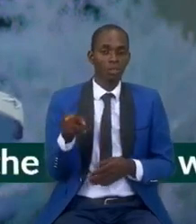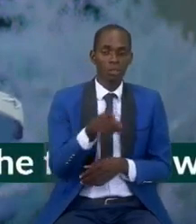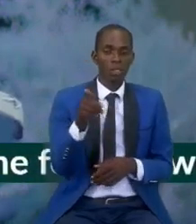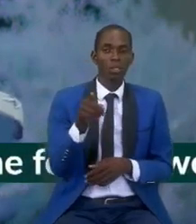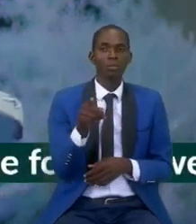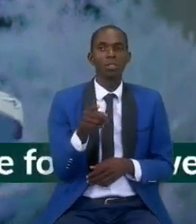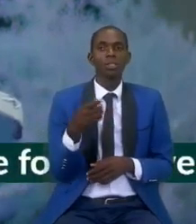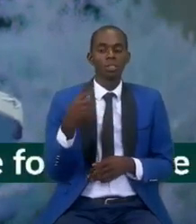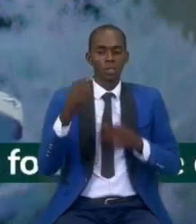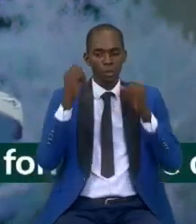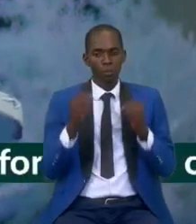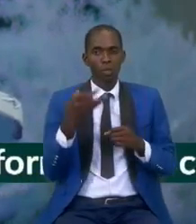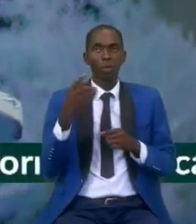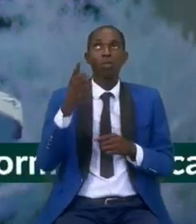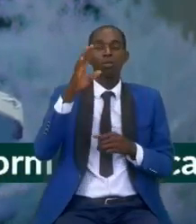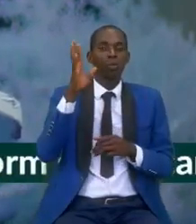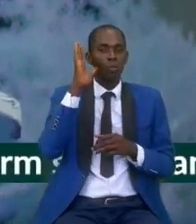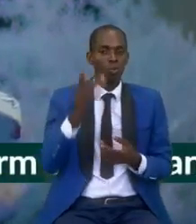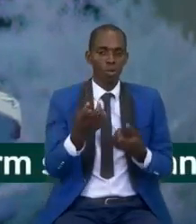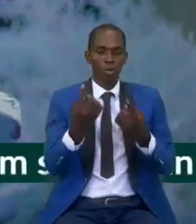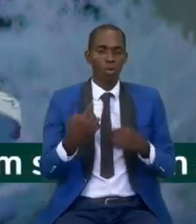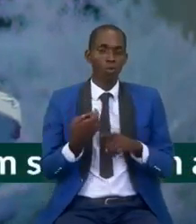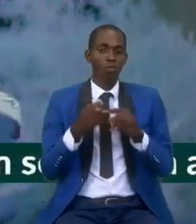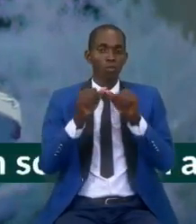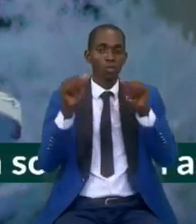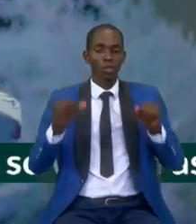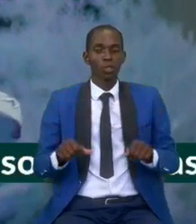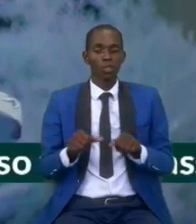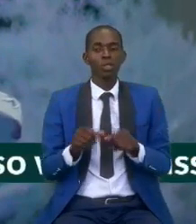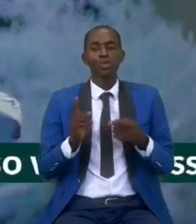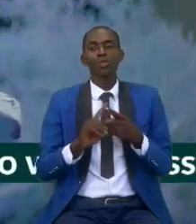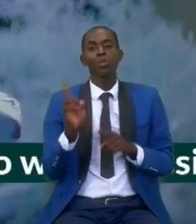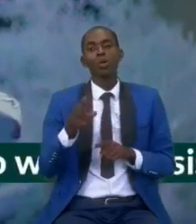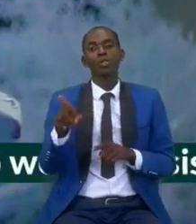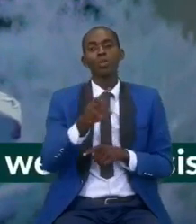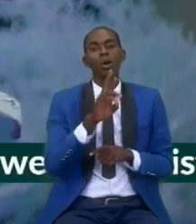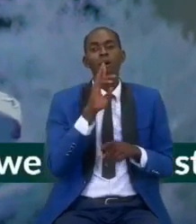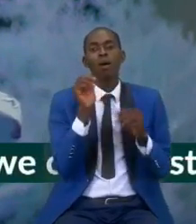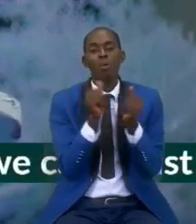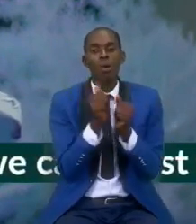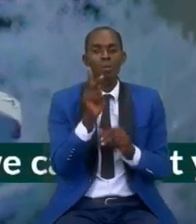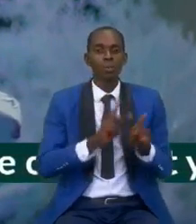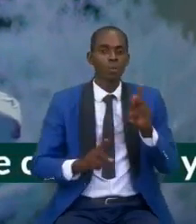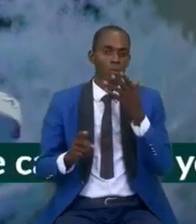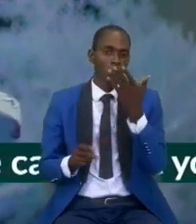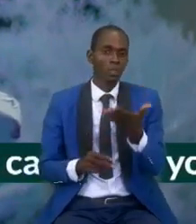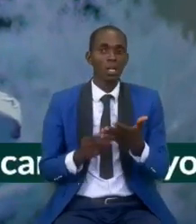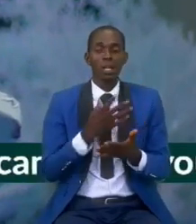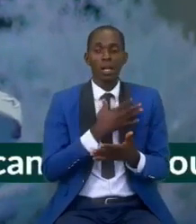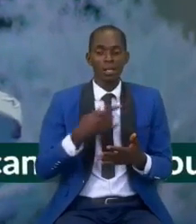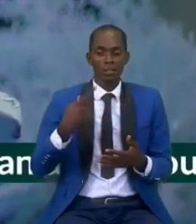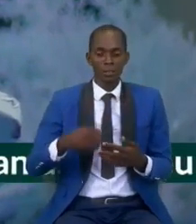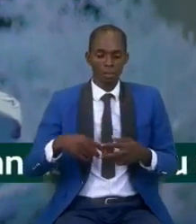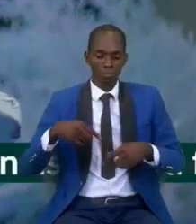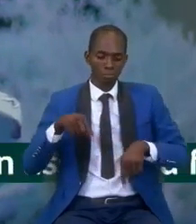them there, and the lame will be raised. The lame will be raised.